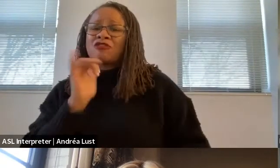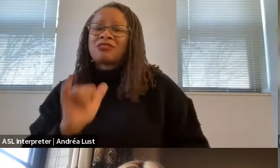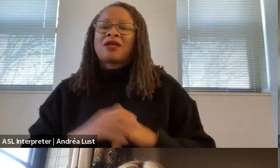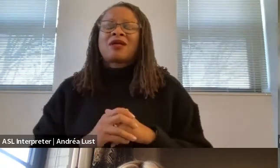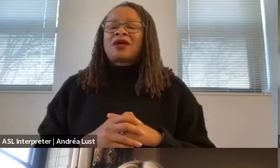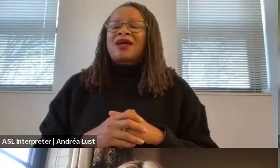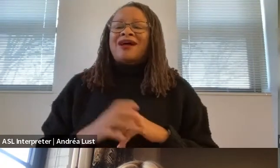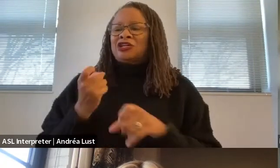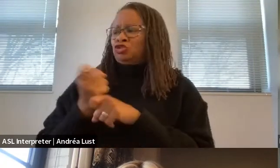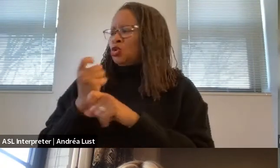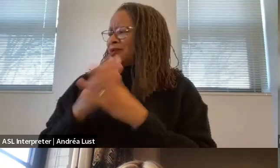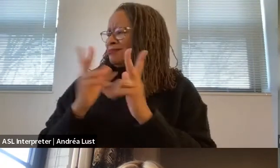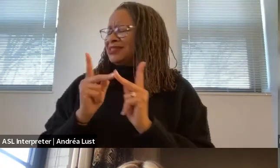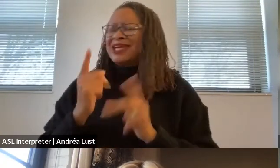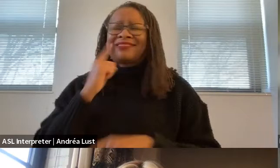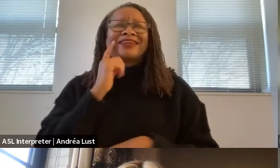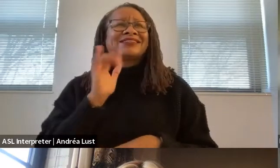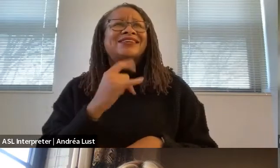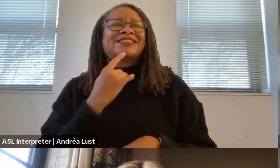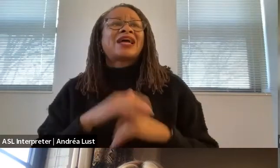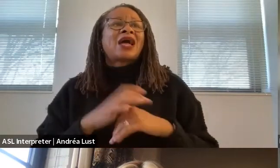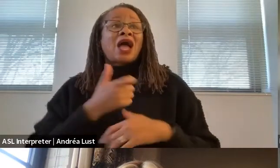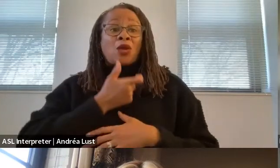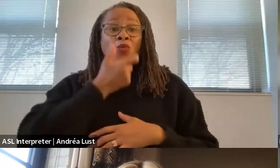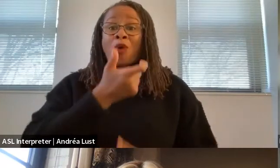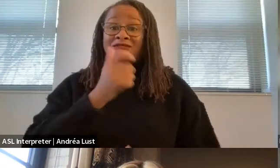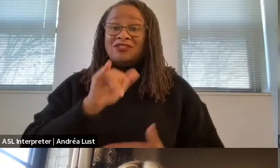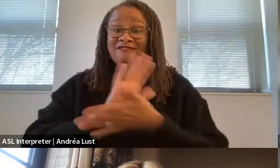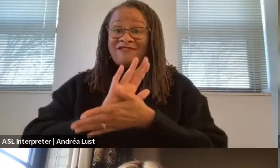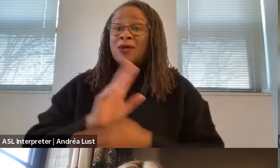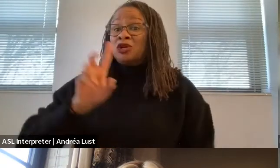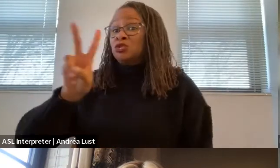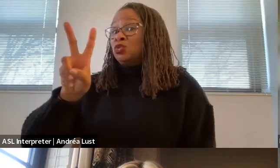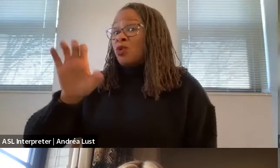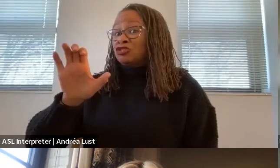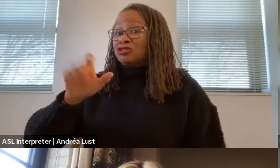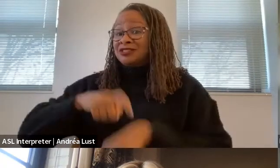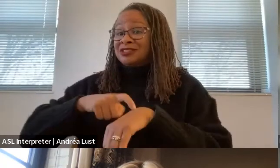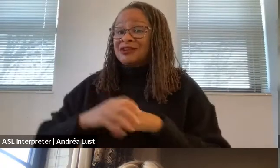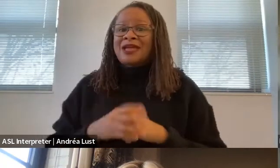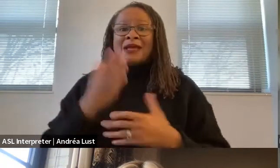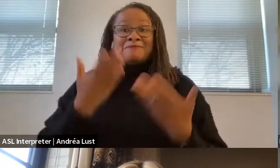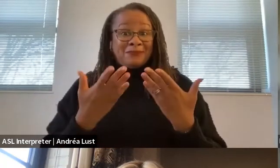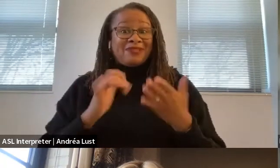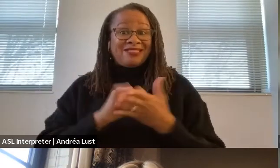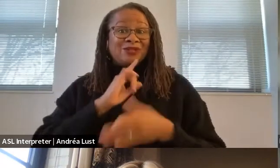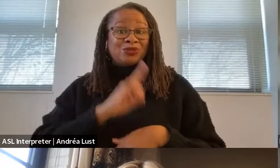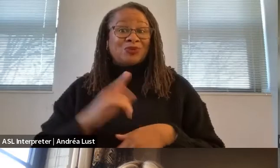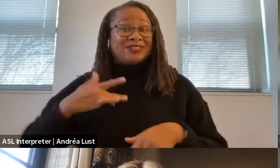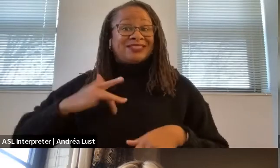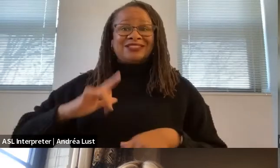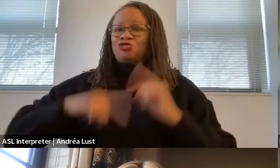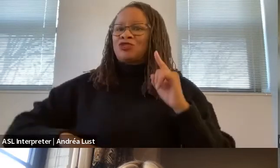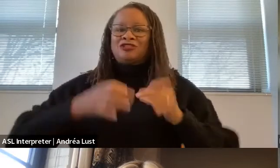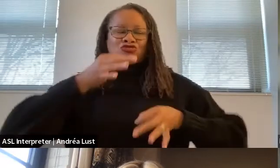that I watched the film 200 times, but, you know, it might have been true in the sense that you could not really